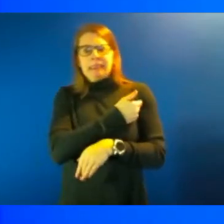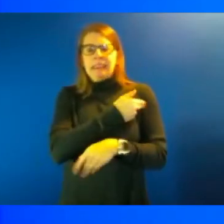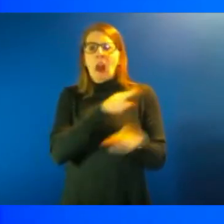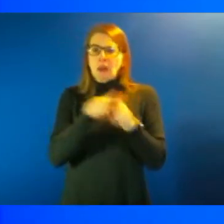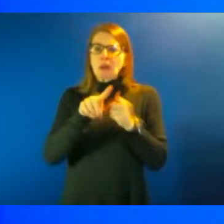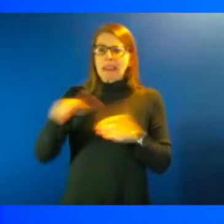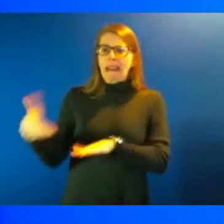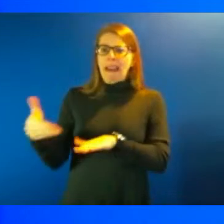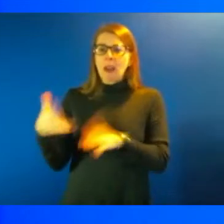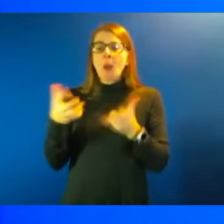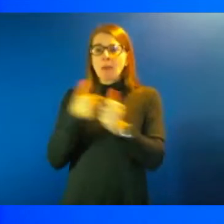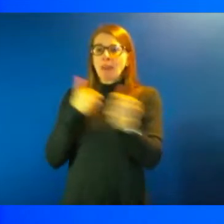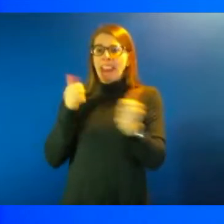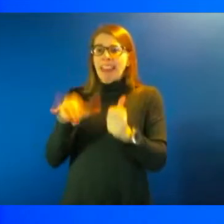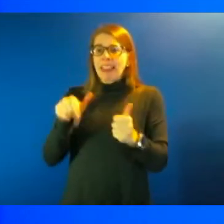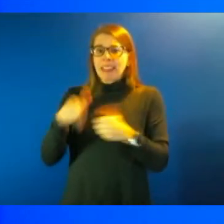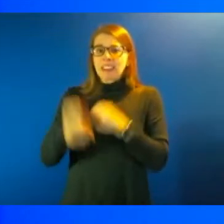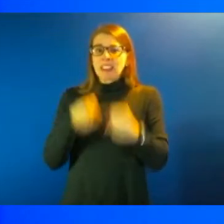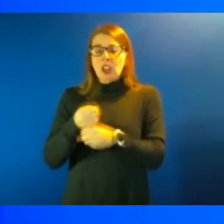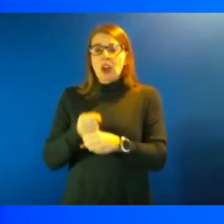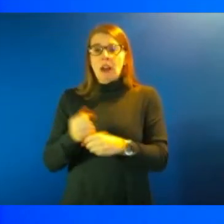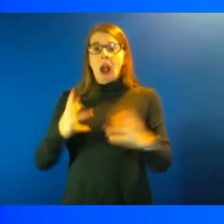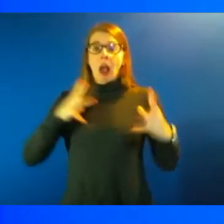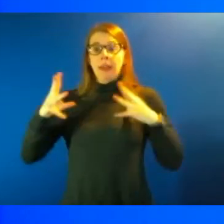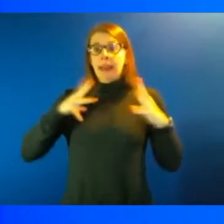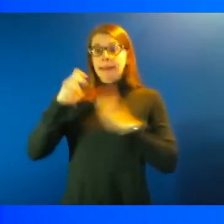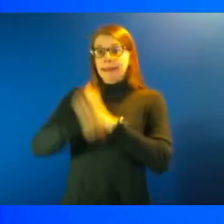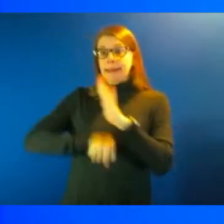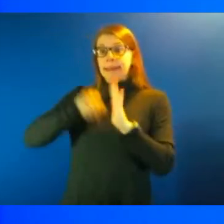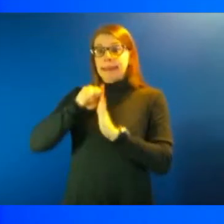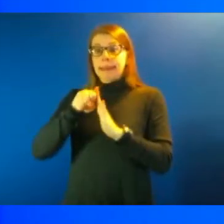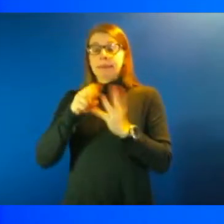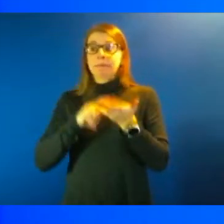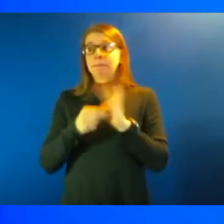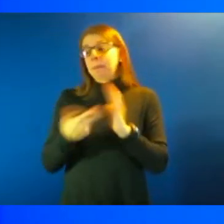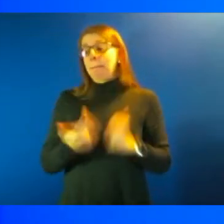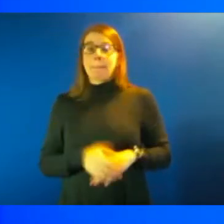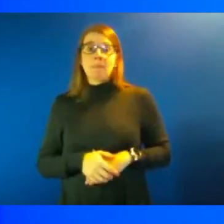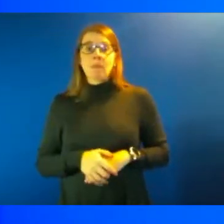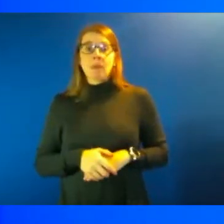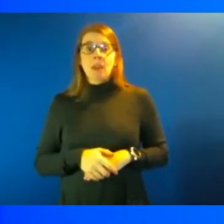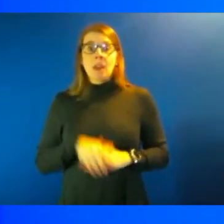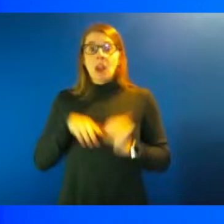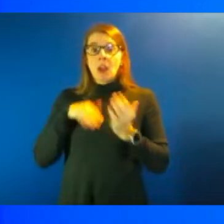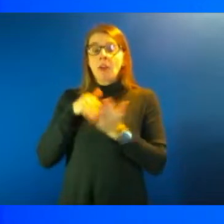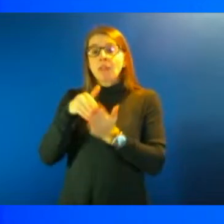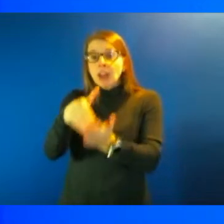year. The holiday season is the sort of thing where we have a frequent